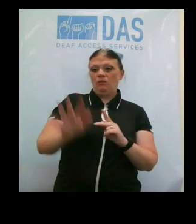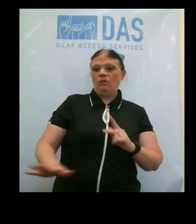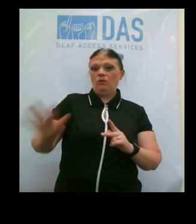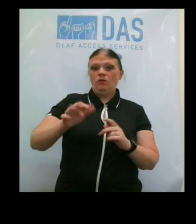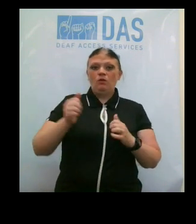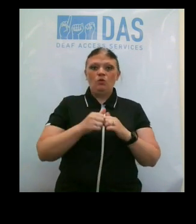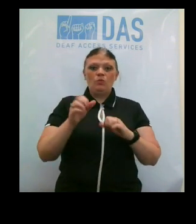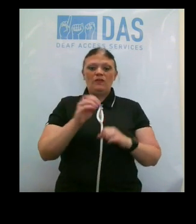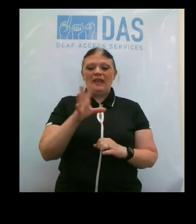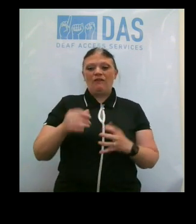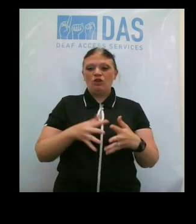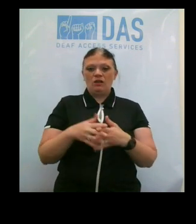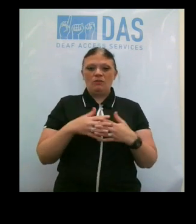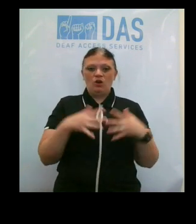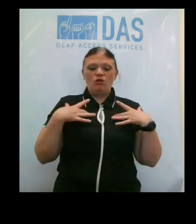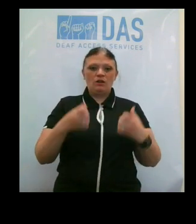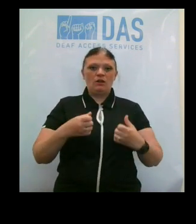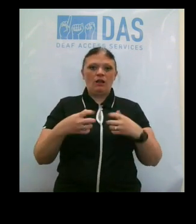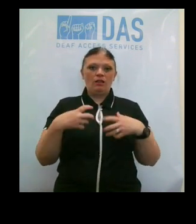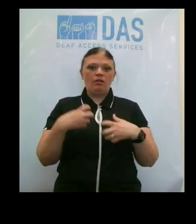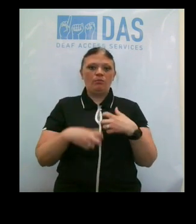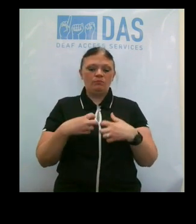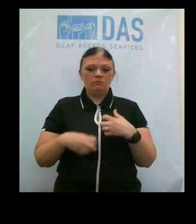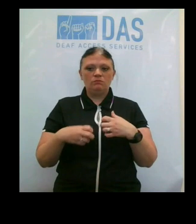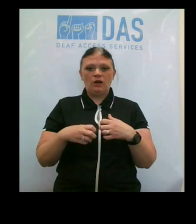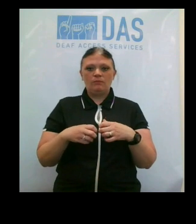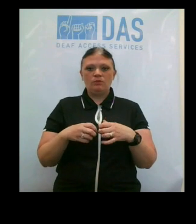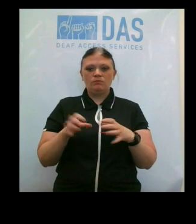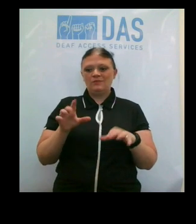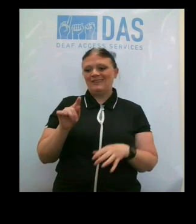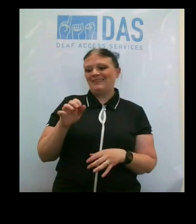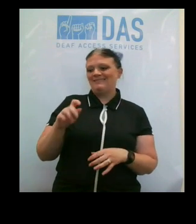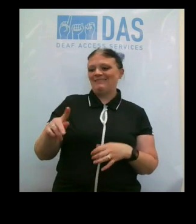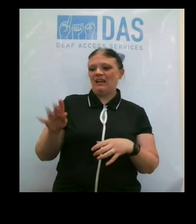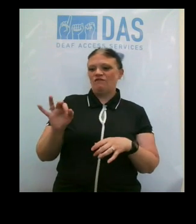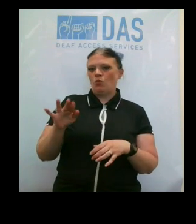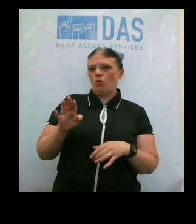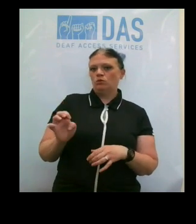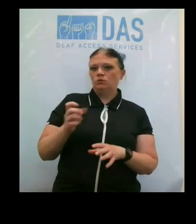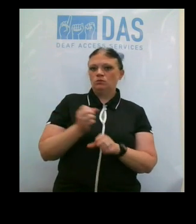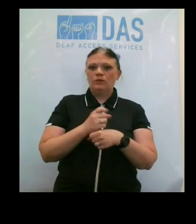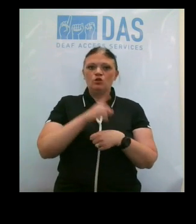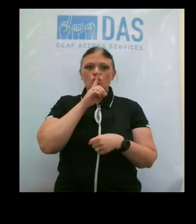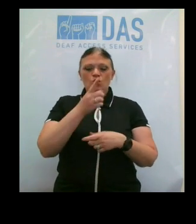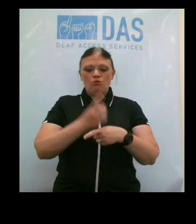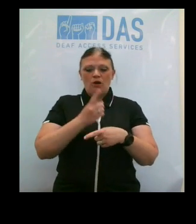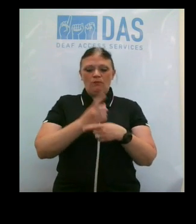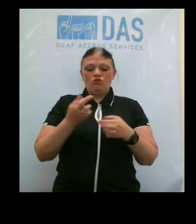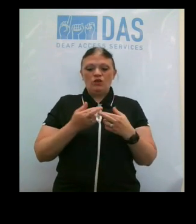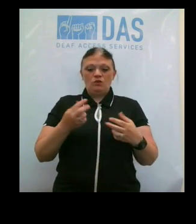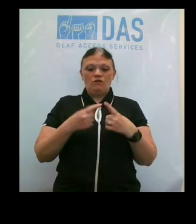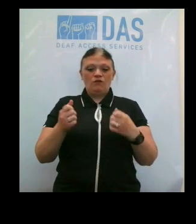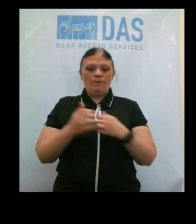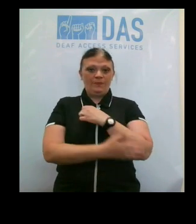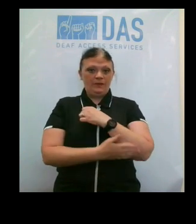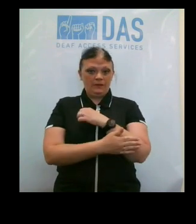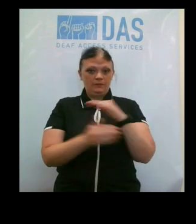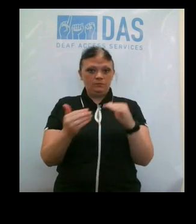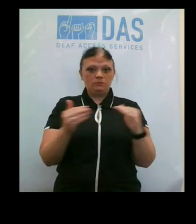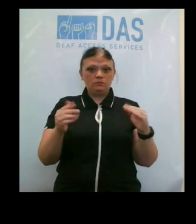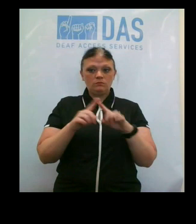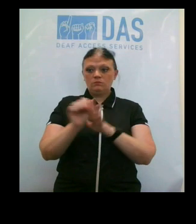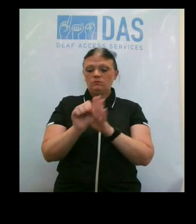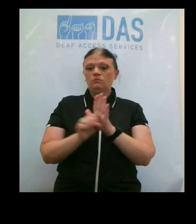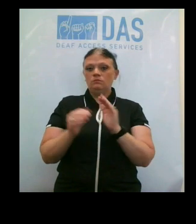Health Disparities Task Force, who worked very hard to ensure that proper resources, not only from the county level, but on the